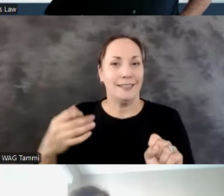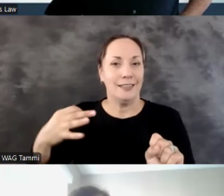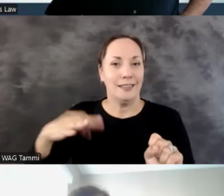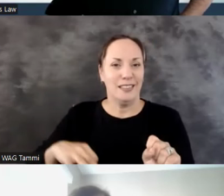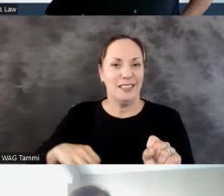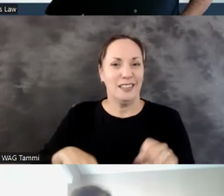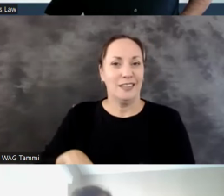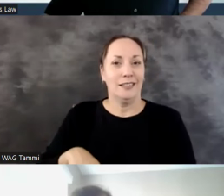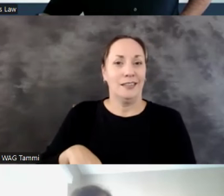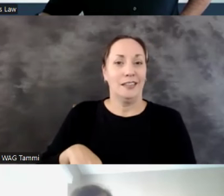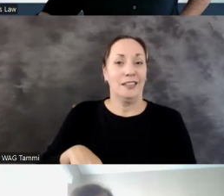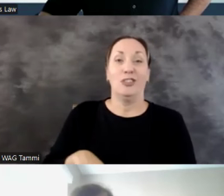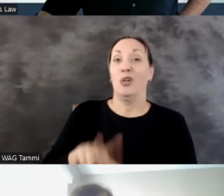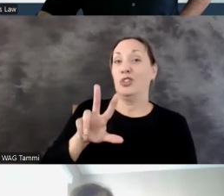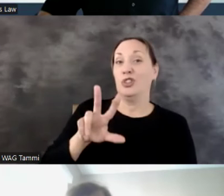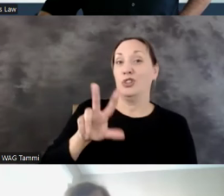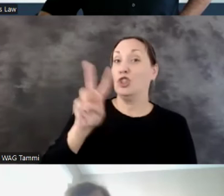4.